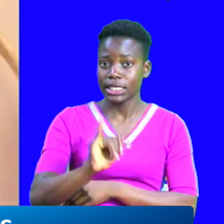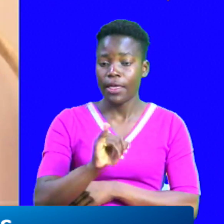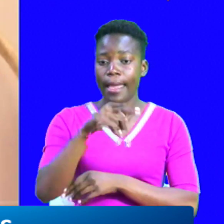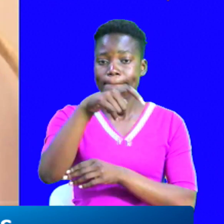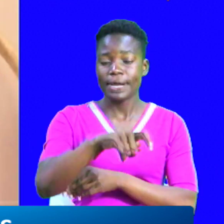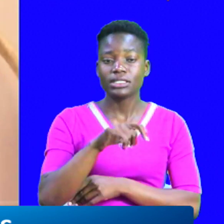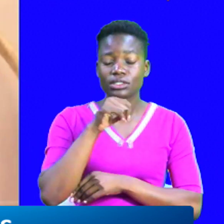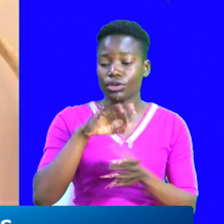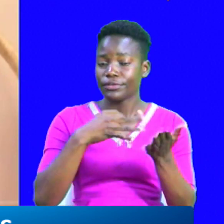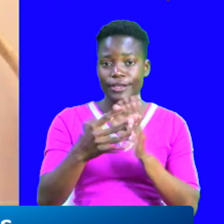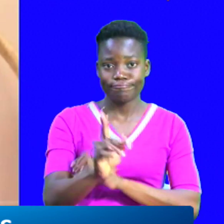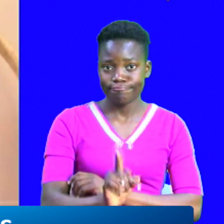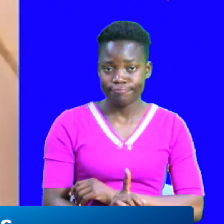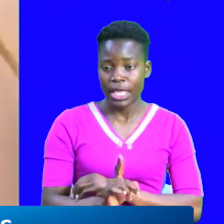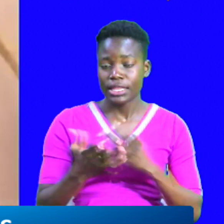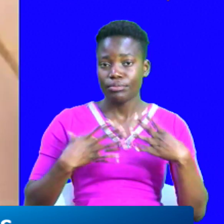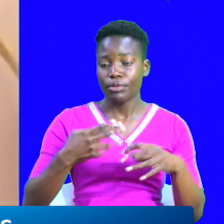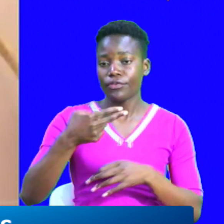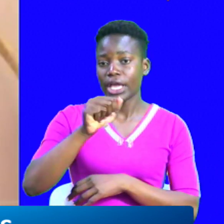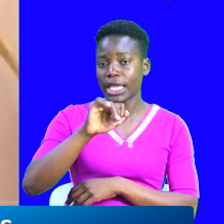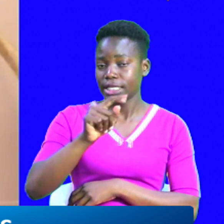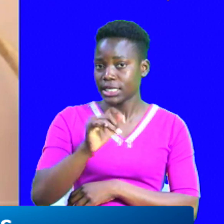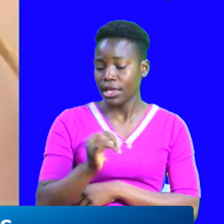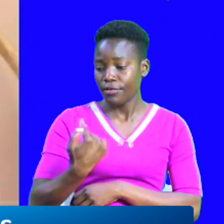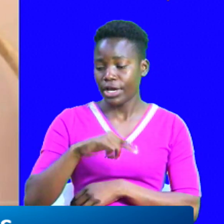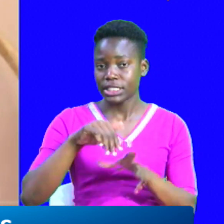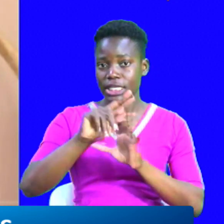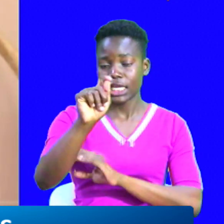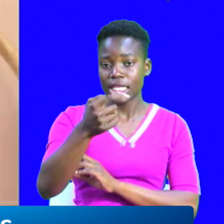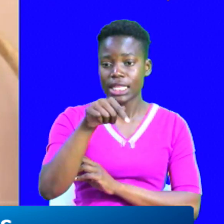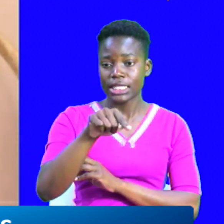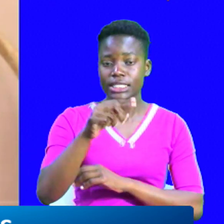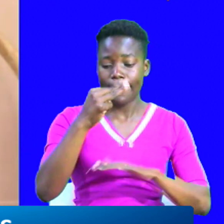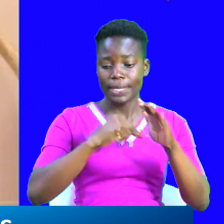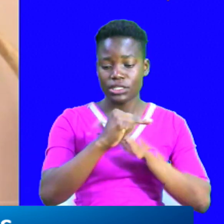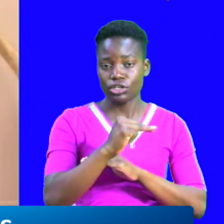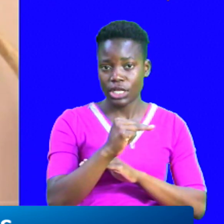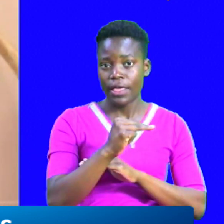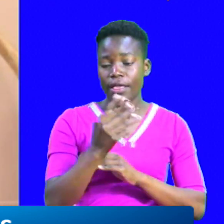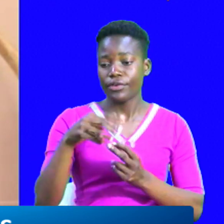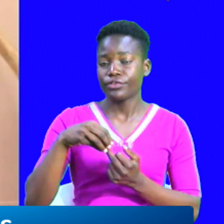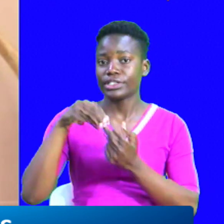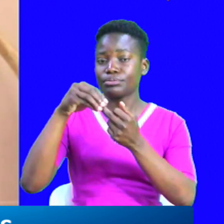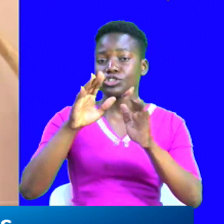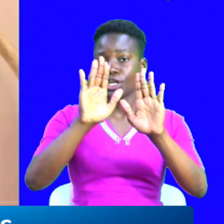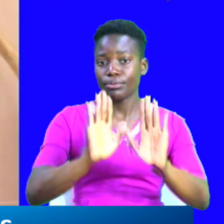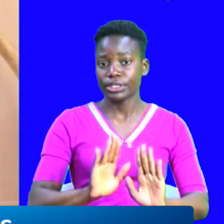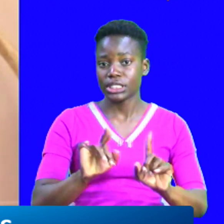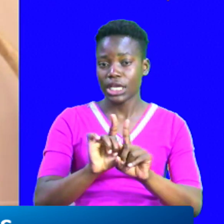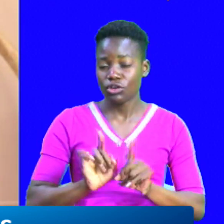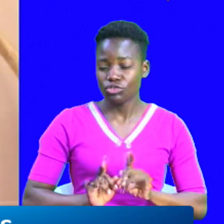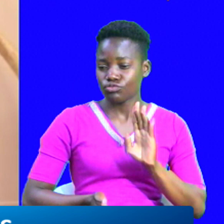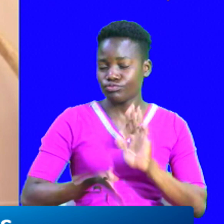must not fail the people of Haiti. For us in Kenya, this mission is of a special significance and critical